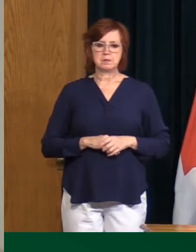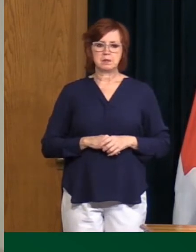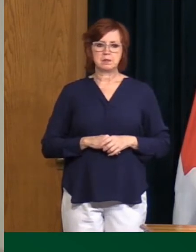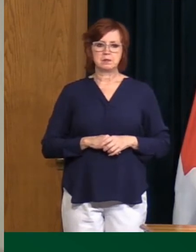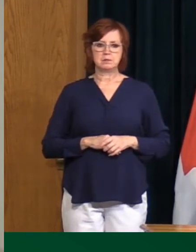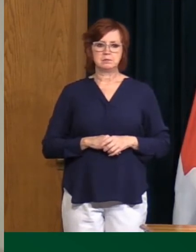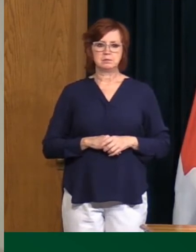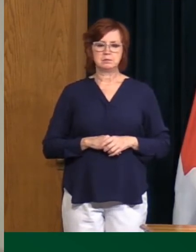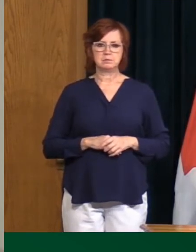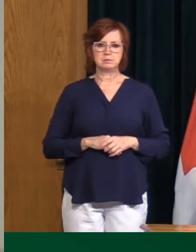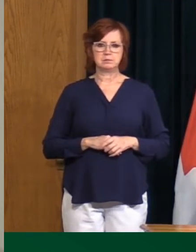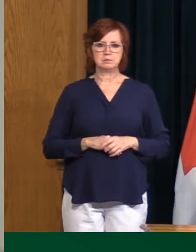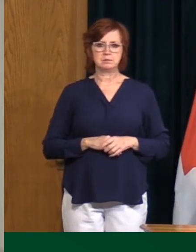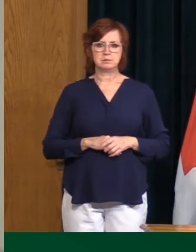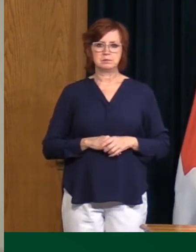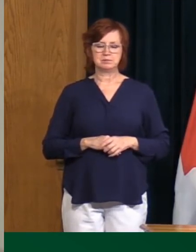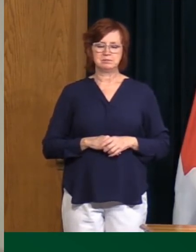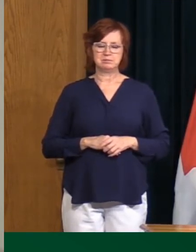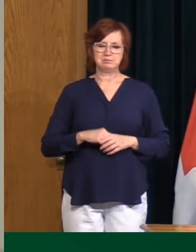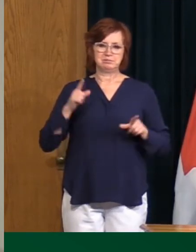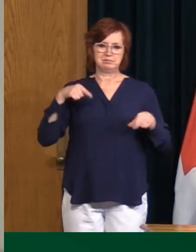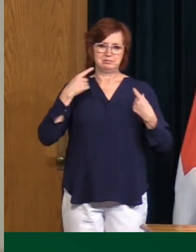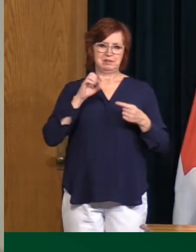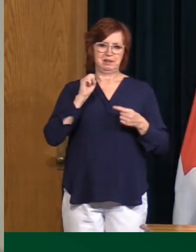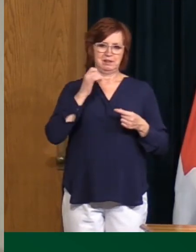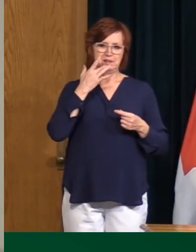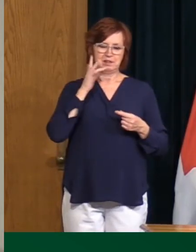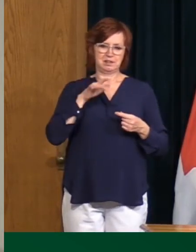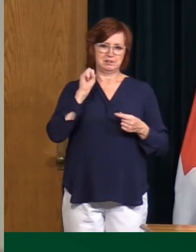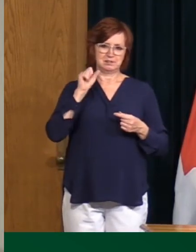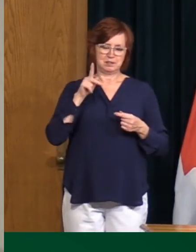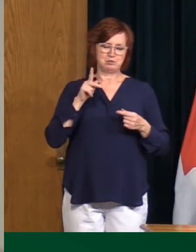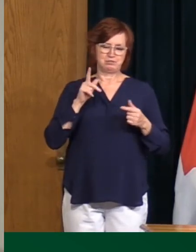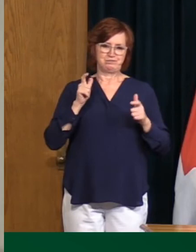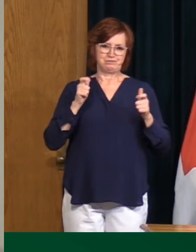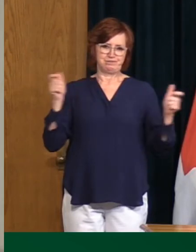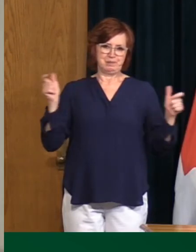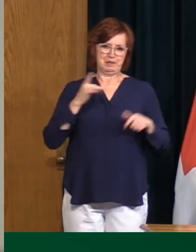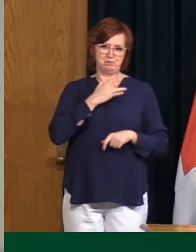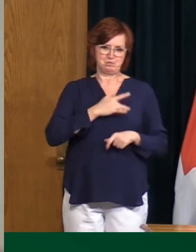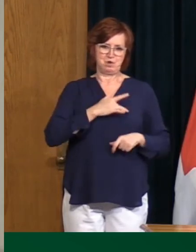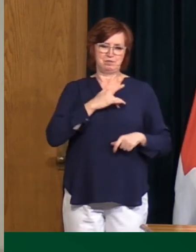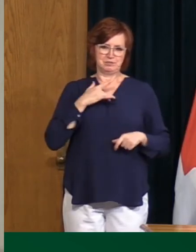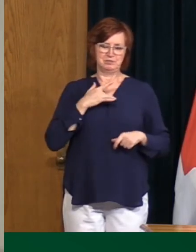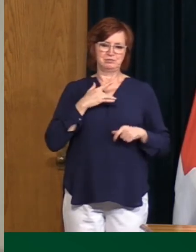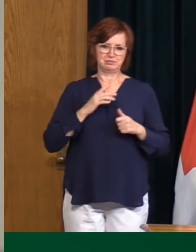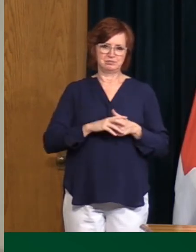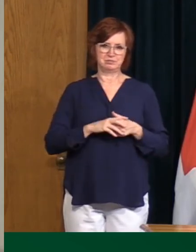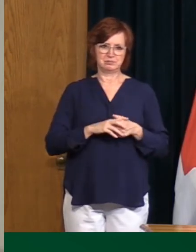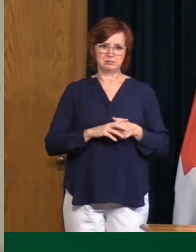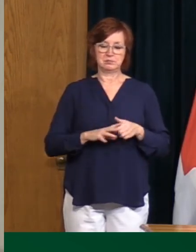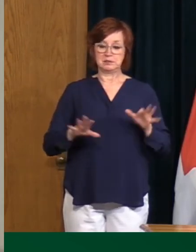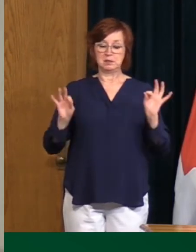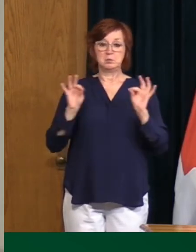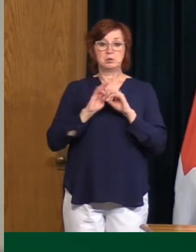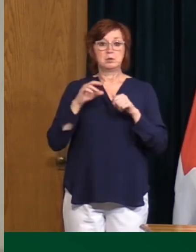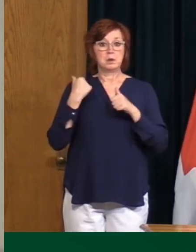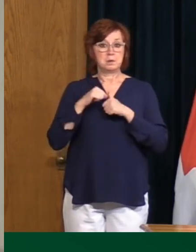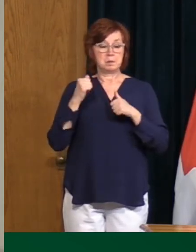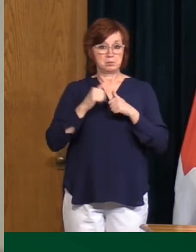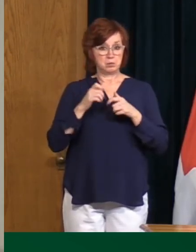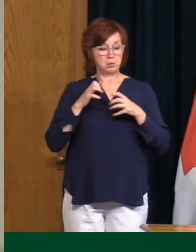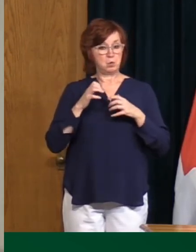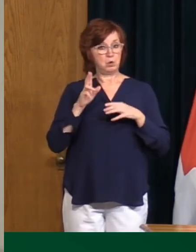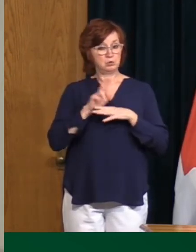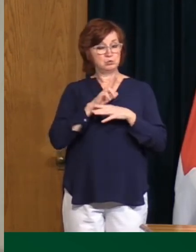in Saskatchewan with our wide open spaces. But in addition to that, if you want to wear a non-medical mask, that certainly there's